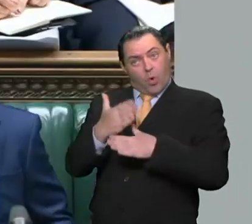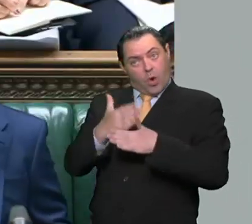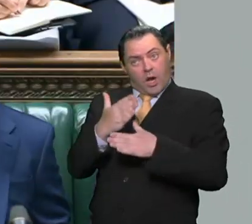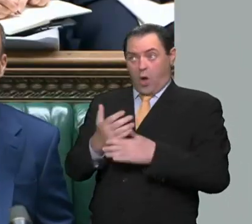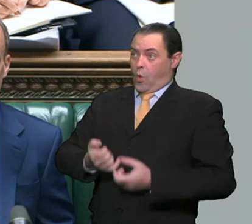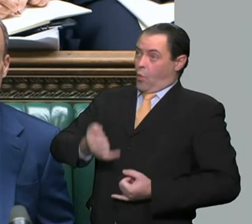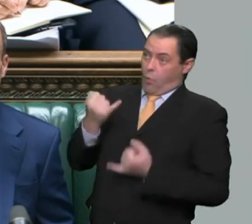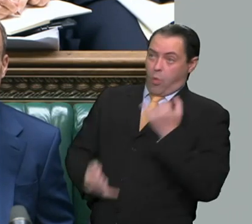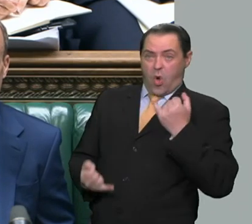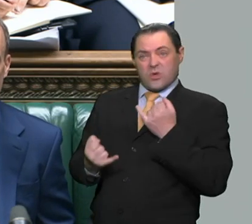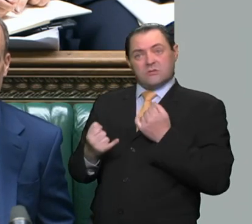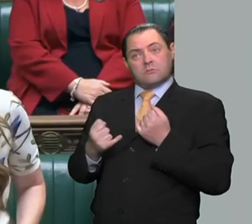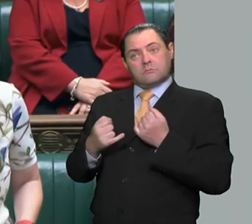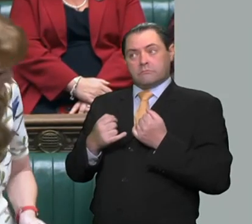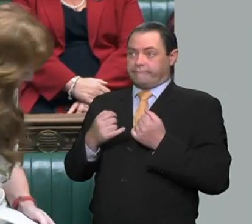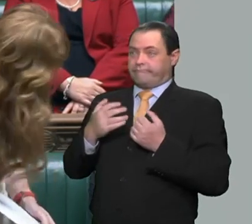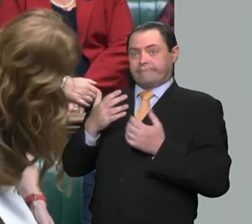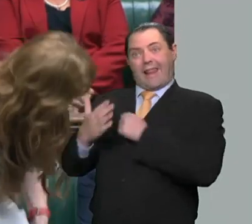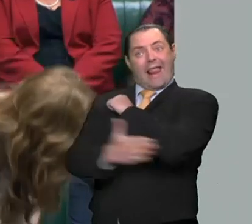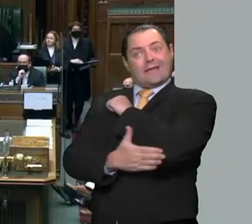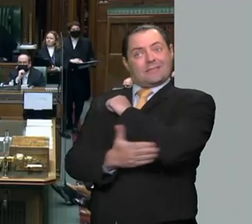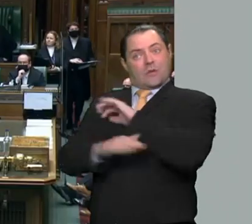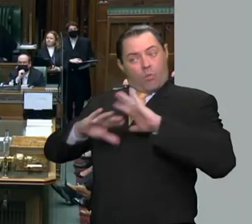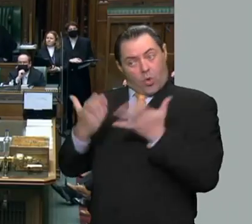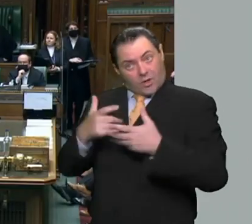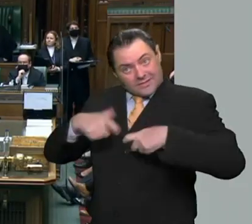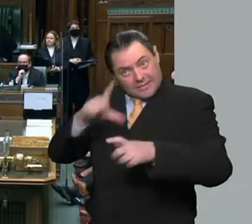the worst idlers in the world? He is.